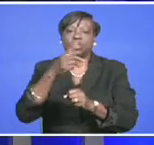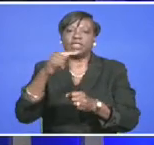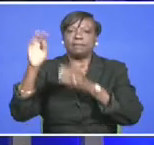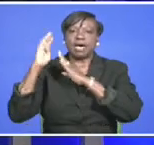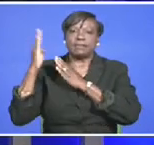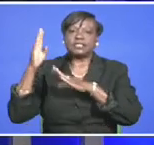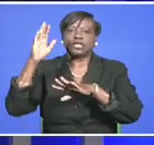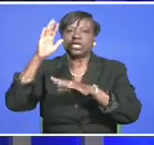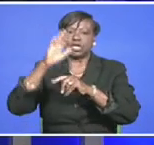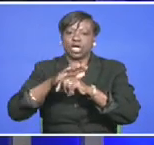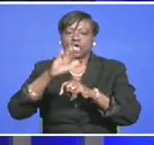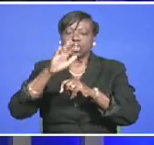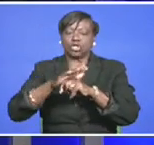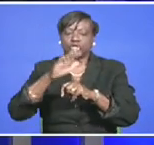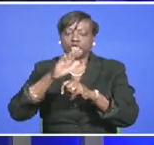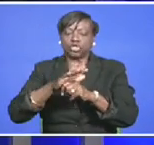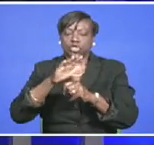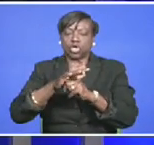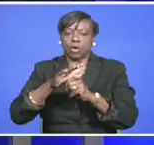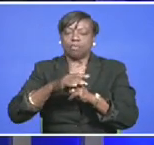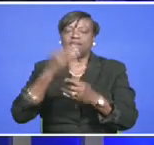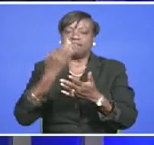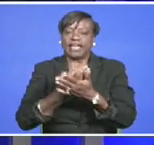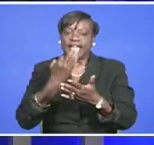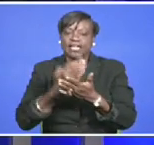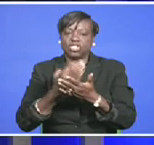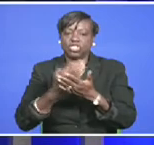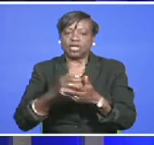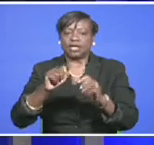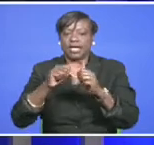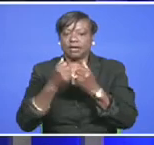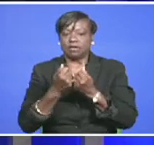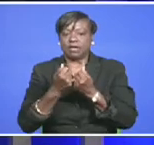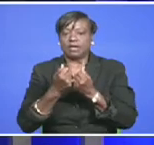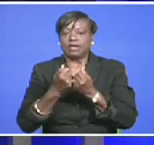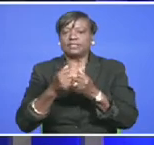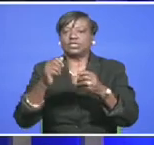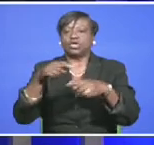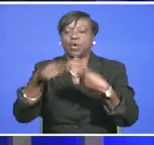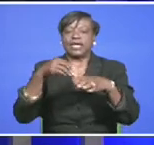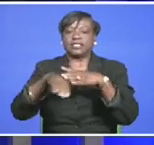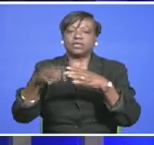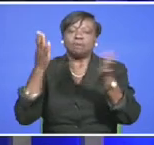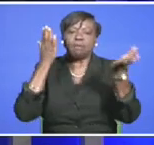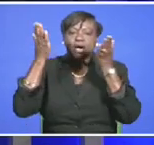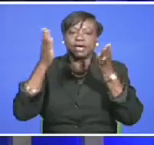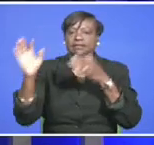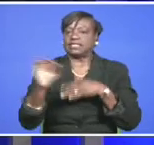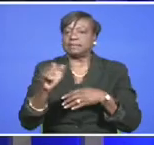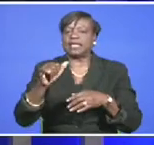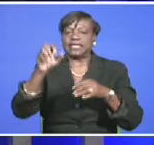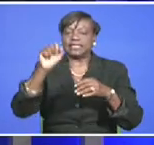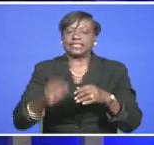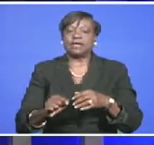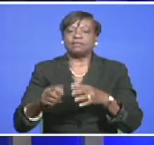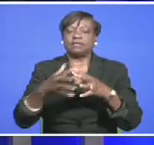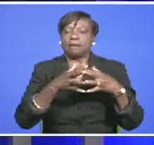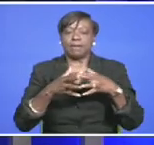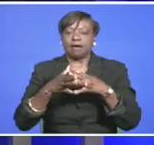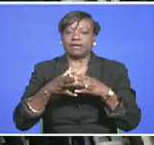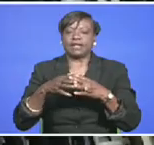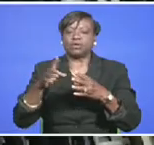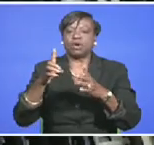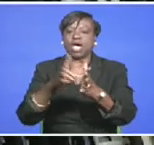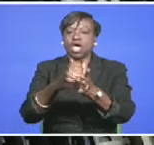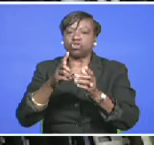jurisdiction. The plan is to market the country in traditional markets like South America and to attract new investment.